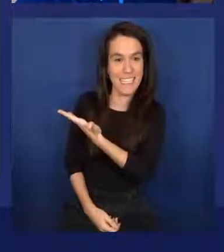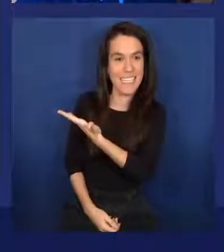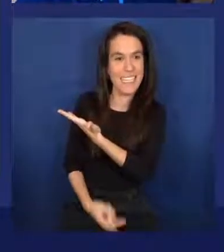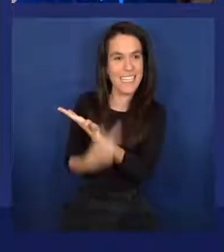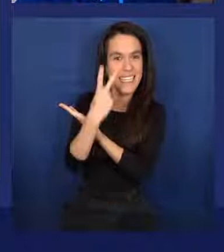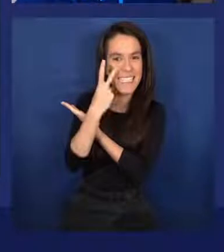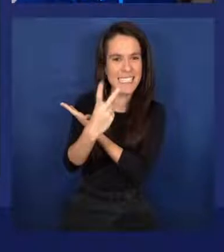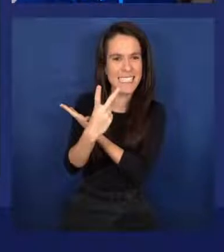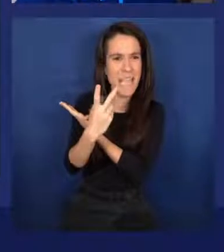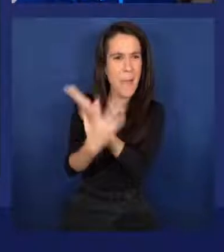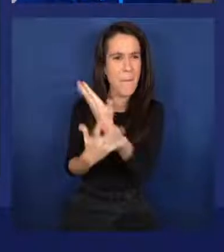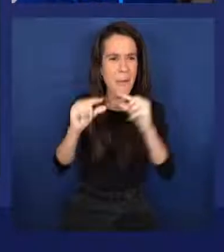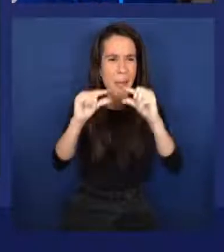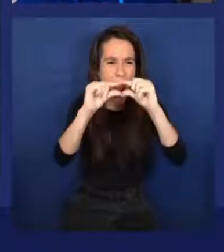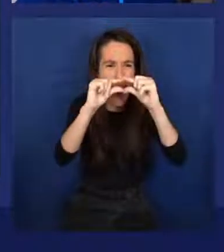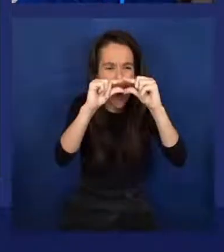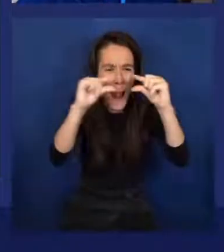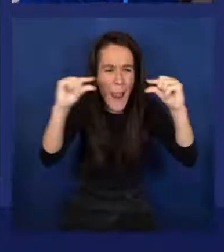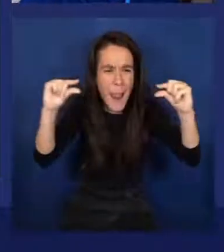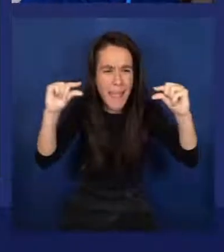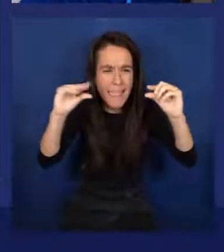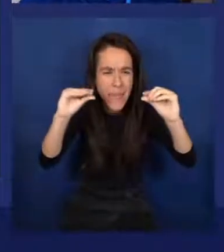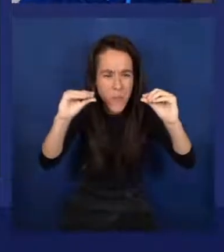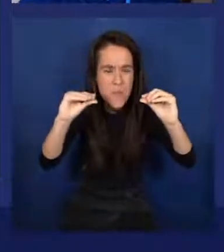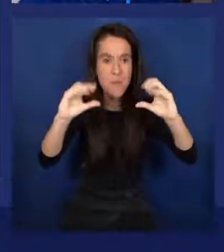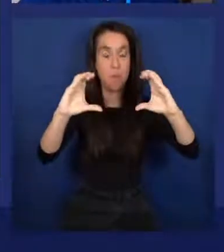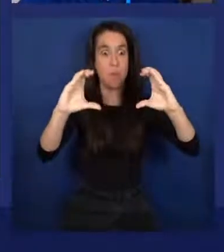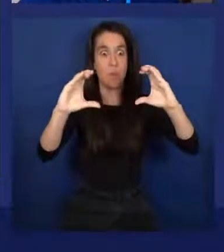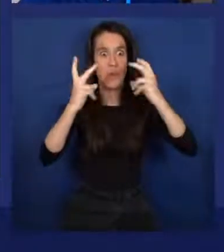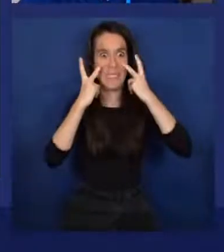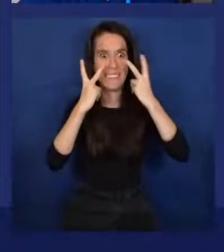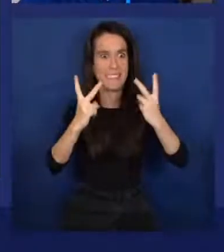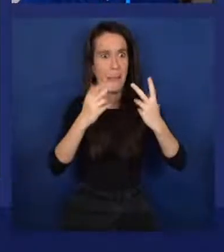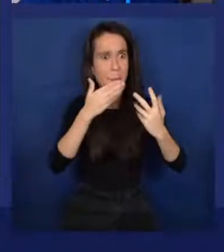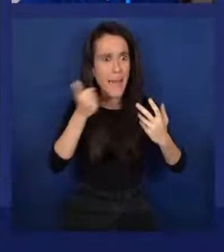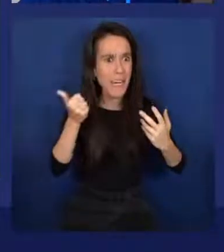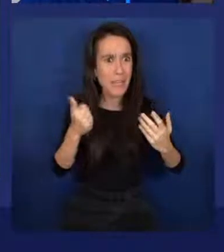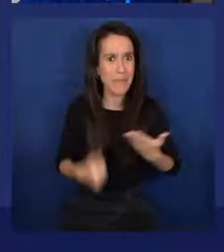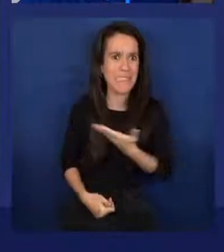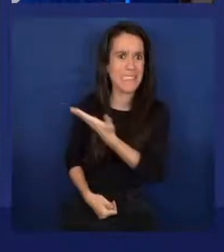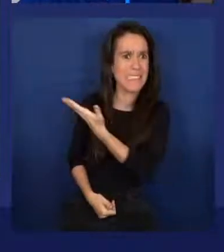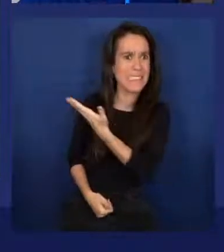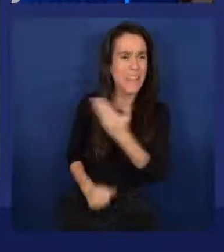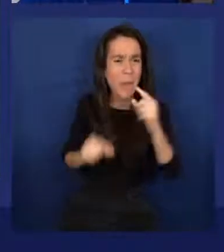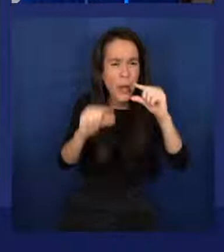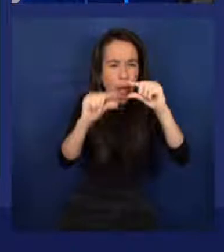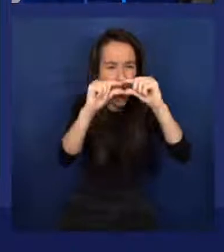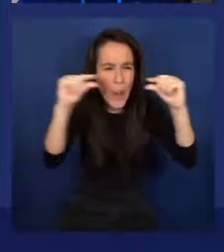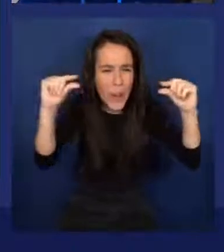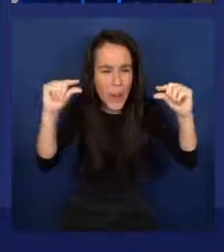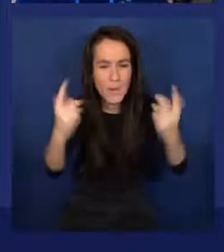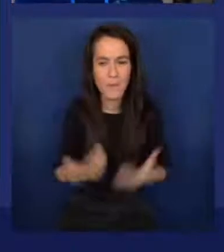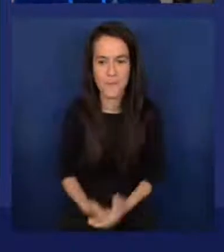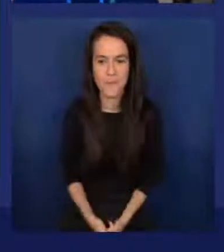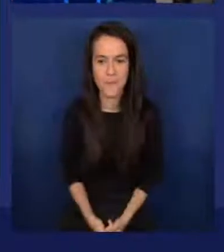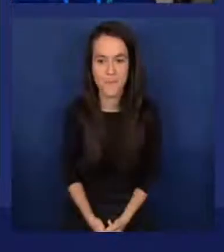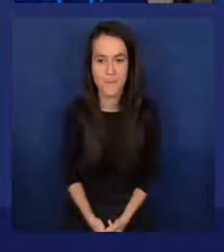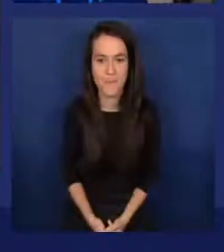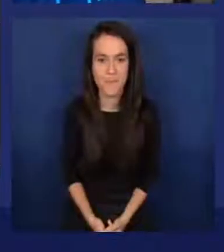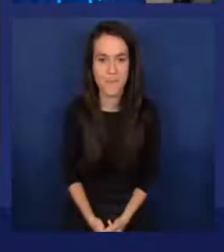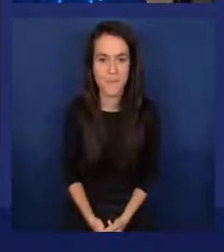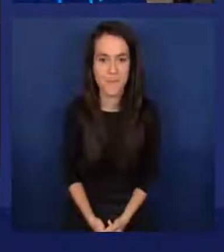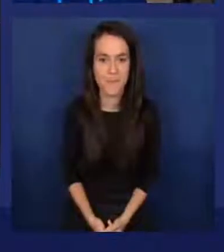little bit bigger by like maybe twice the size? Well, this is not my screen actually, so. Oh yeah, we need to go to the other. This